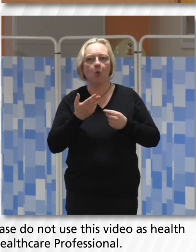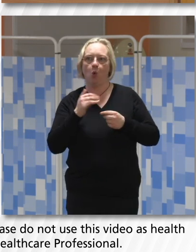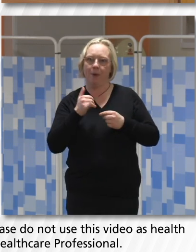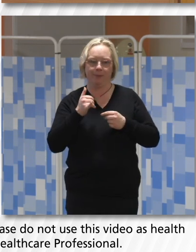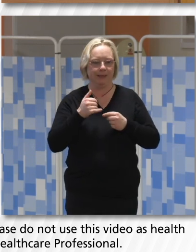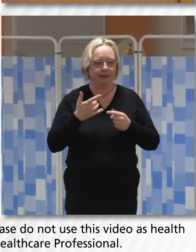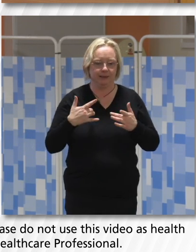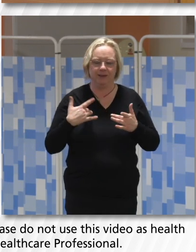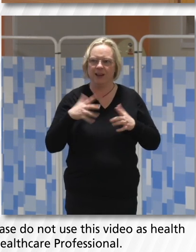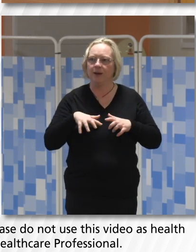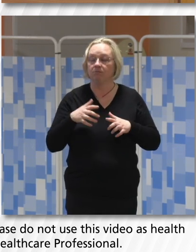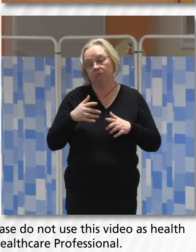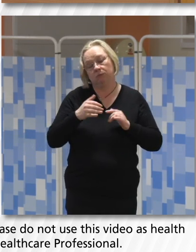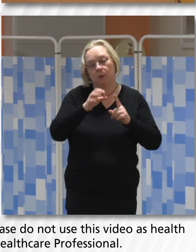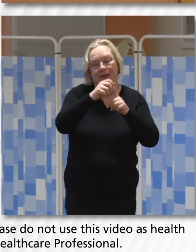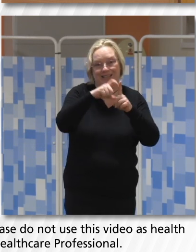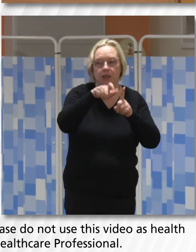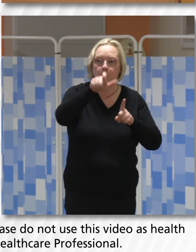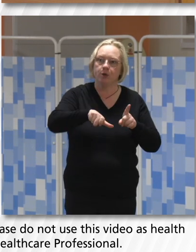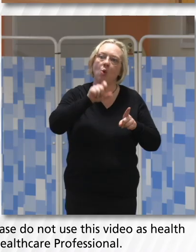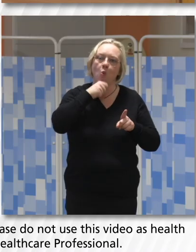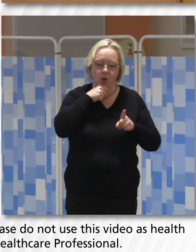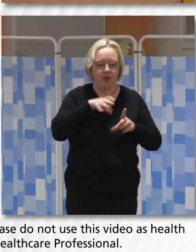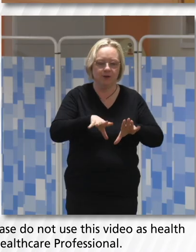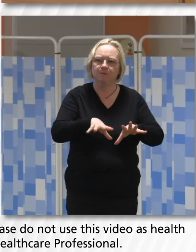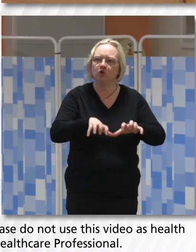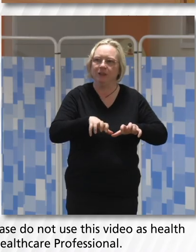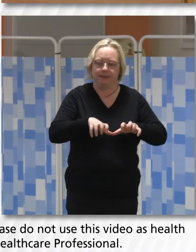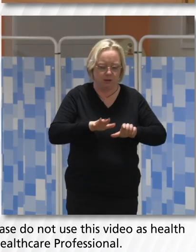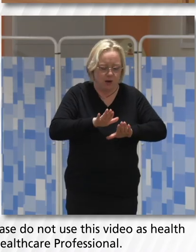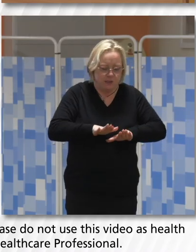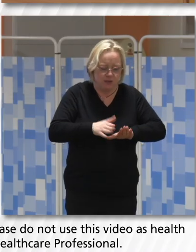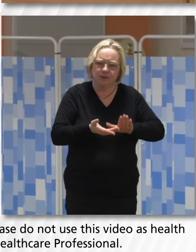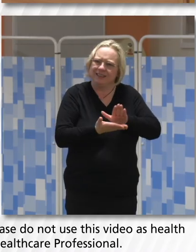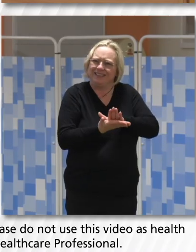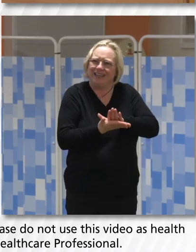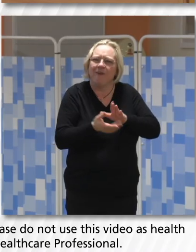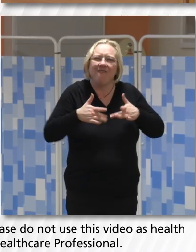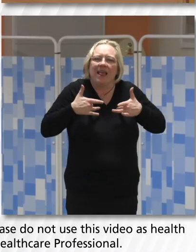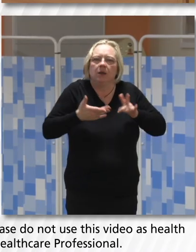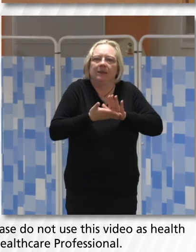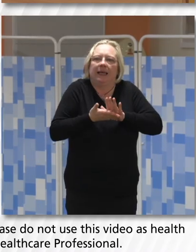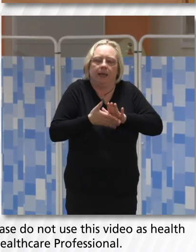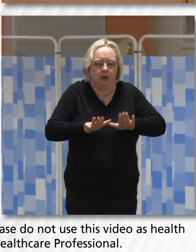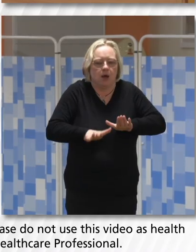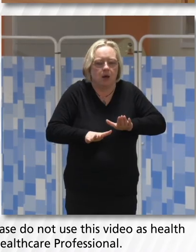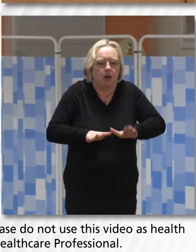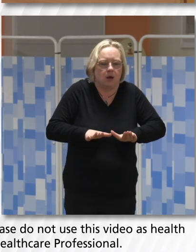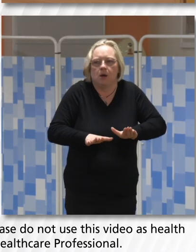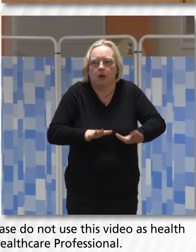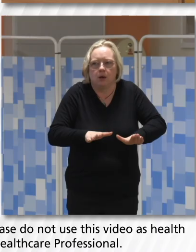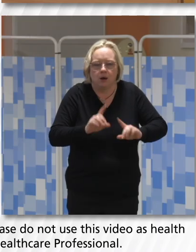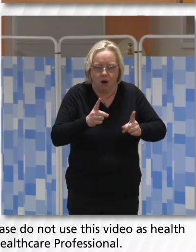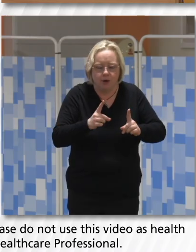floor, and giving yourself a rhythm or a song can help with that here in your head. And the proprioception